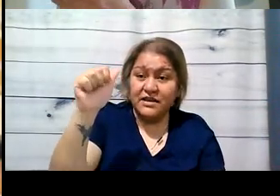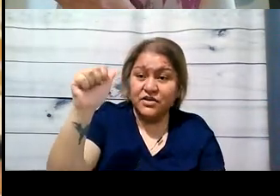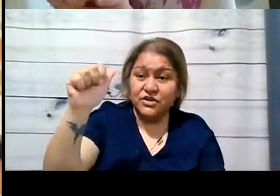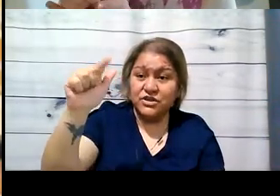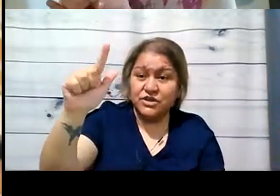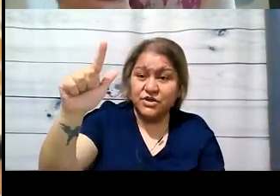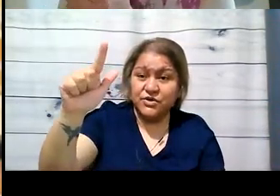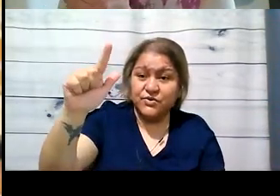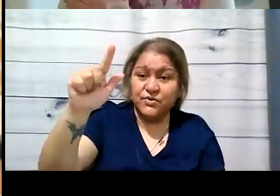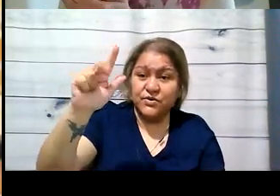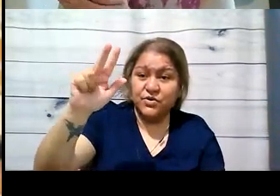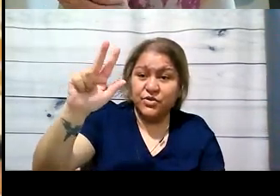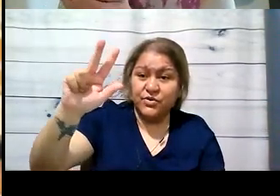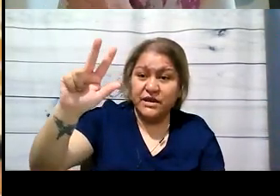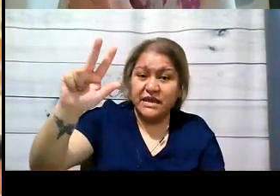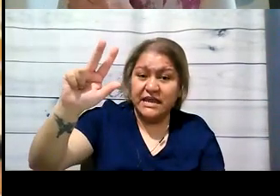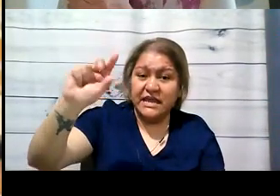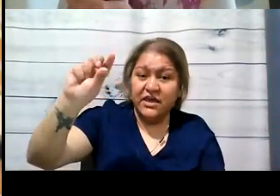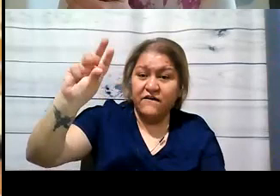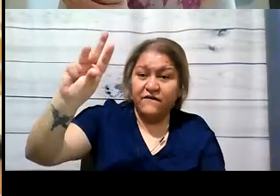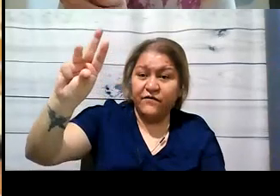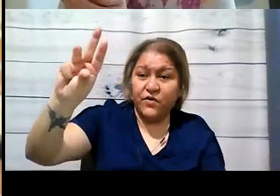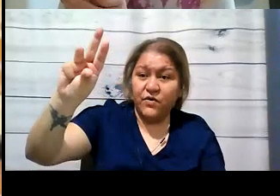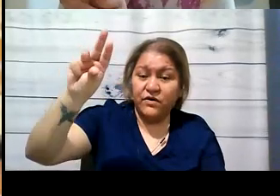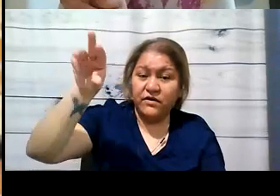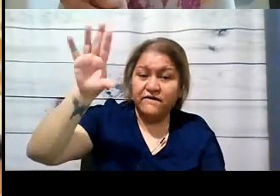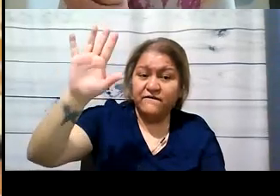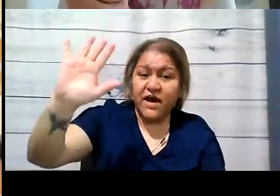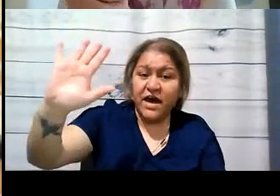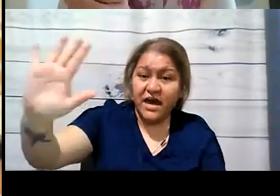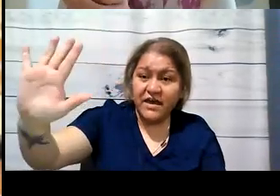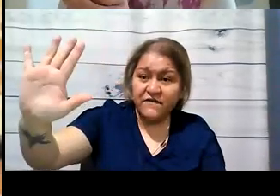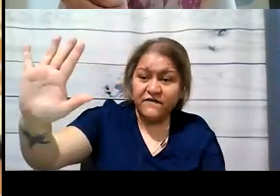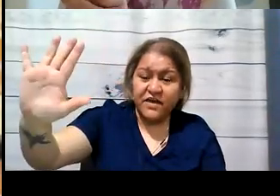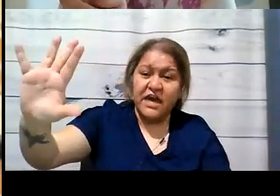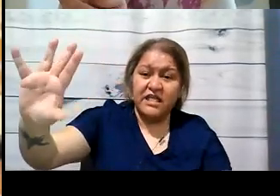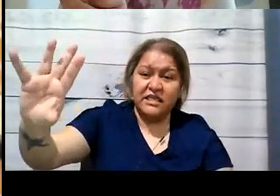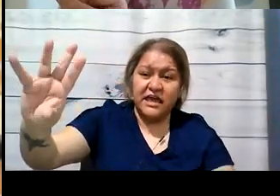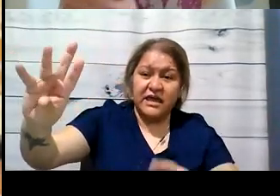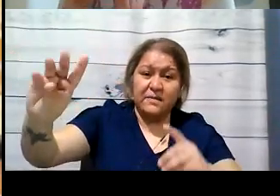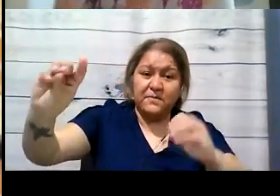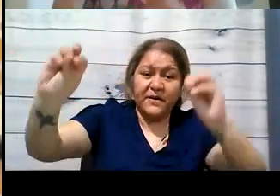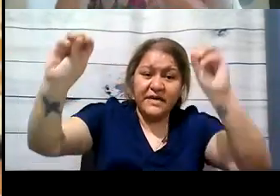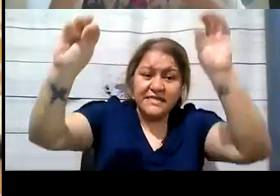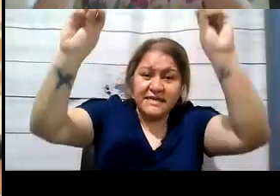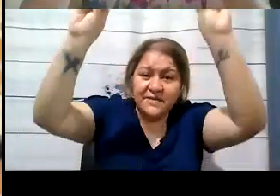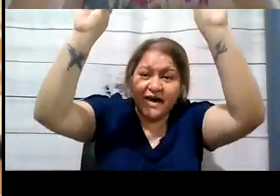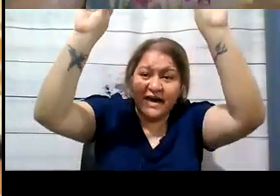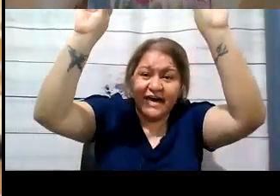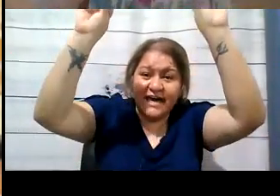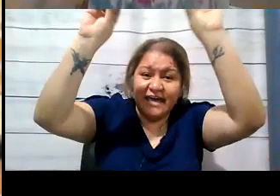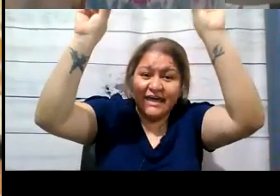One, two, three, four, five. And they buzz